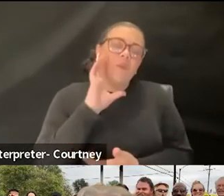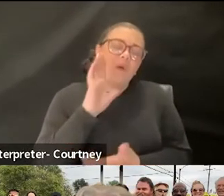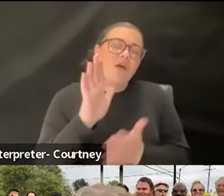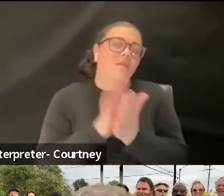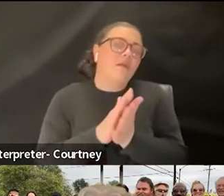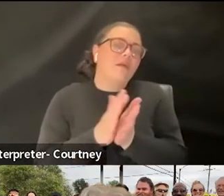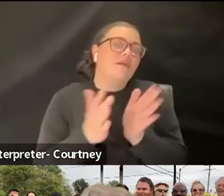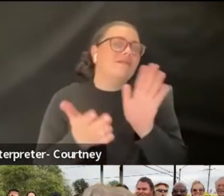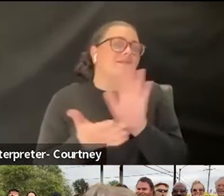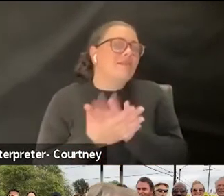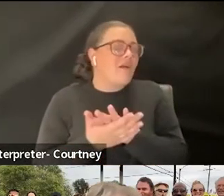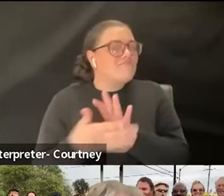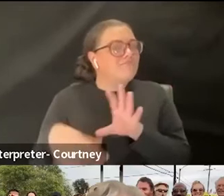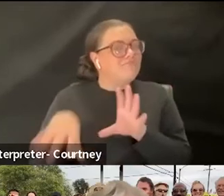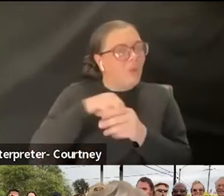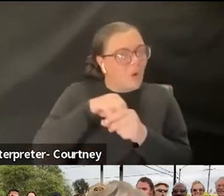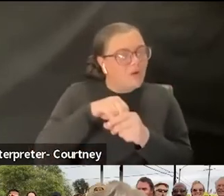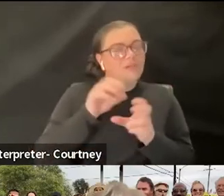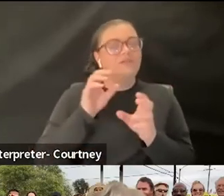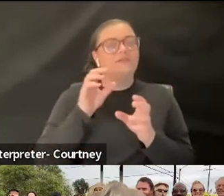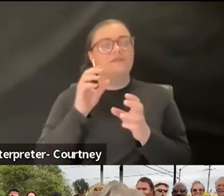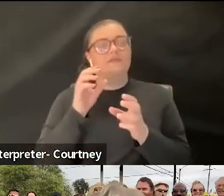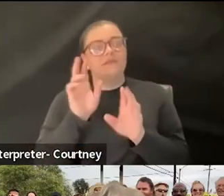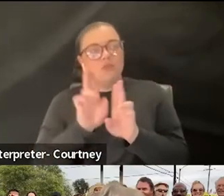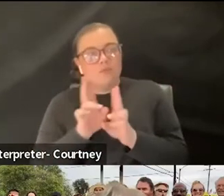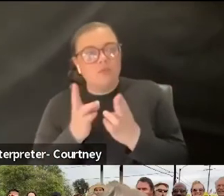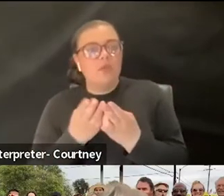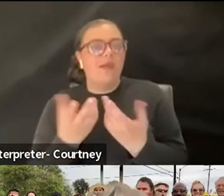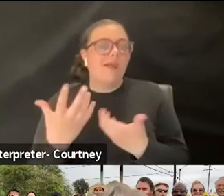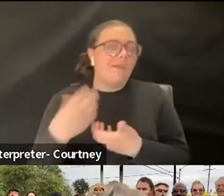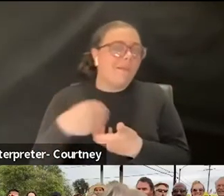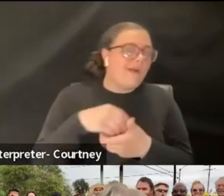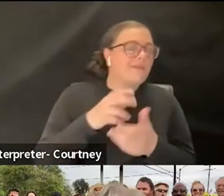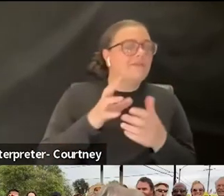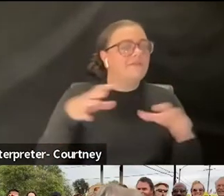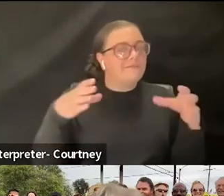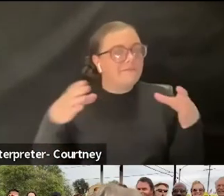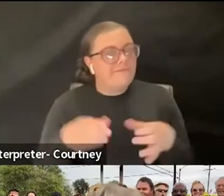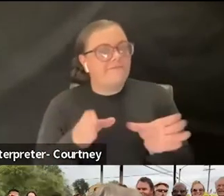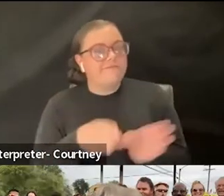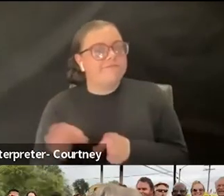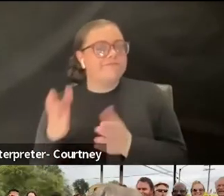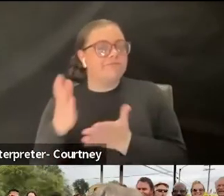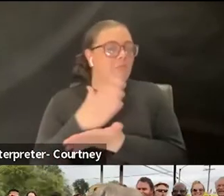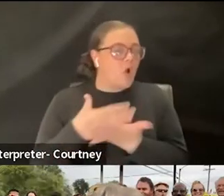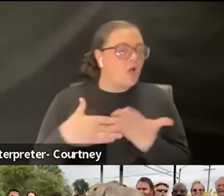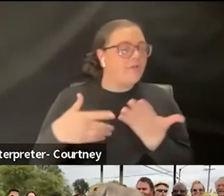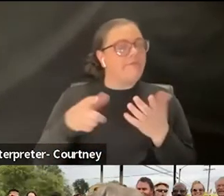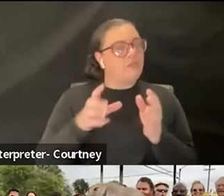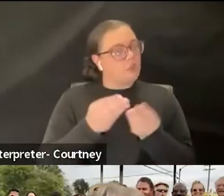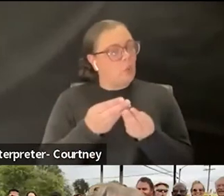the solution. So that's one of the bits of advice I would give. Mm.